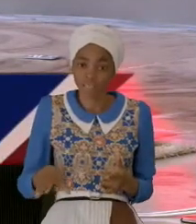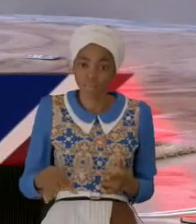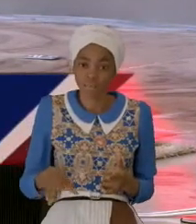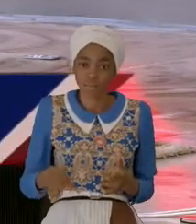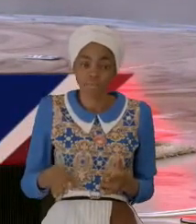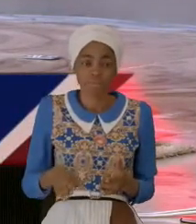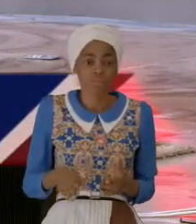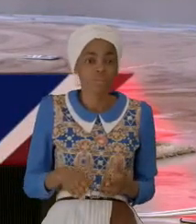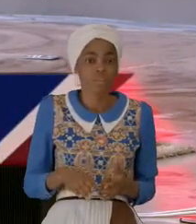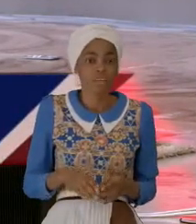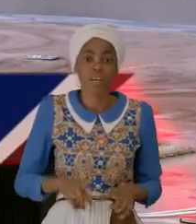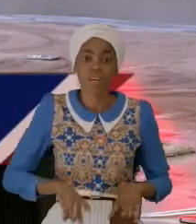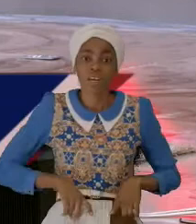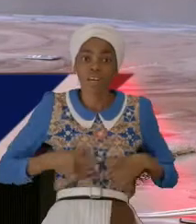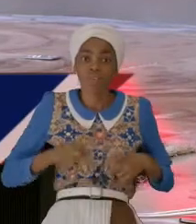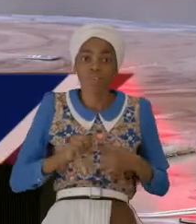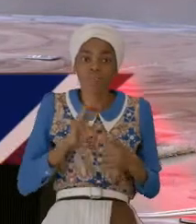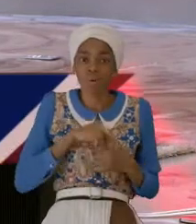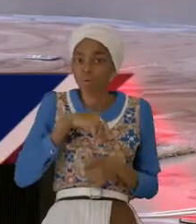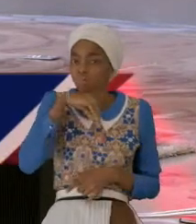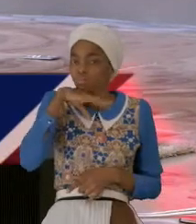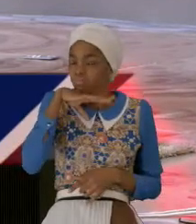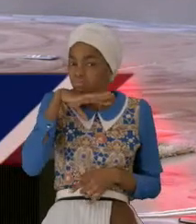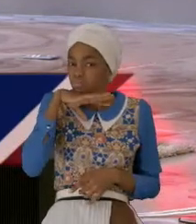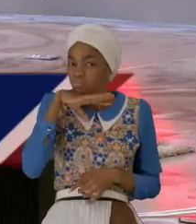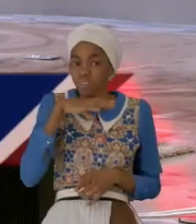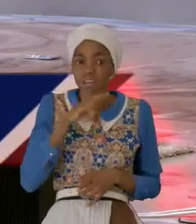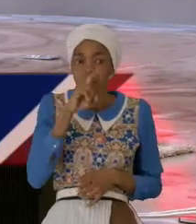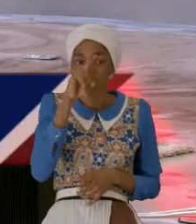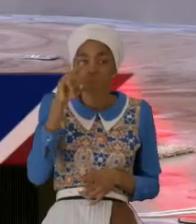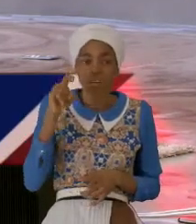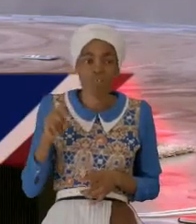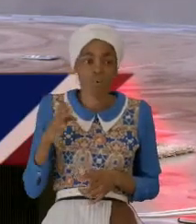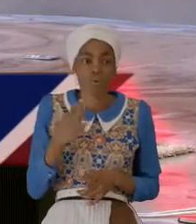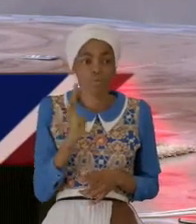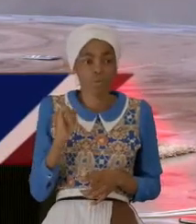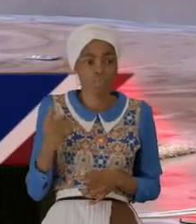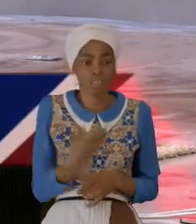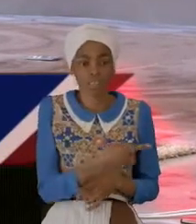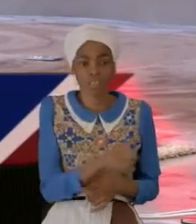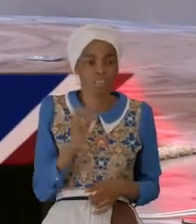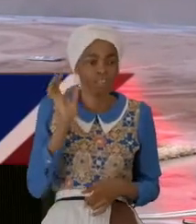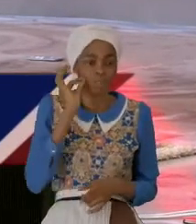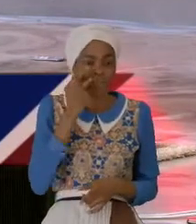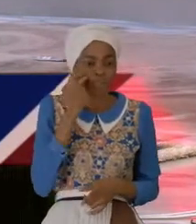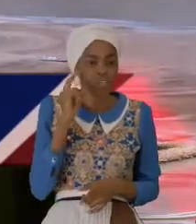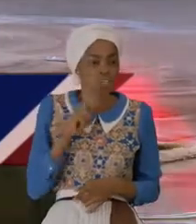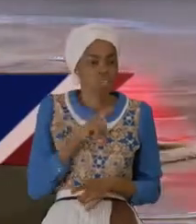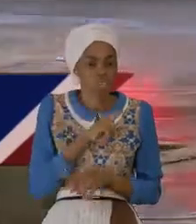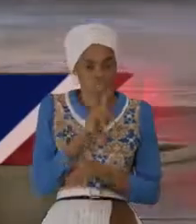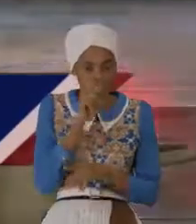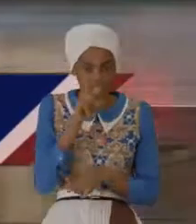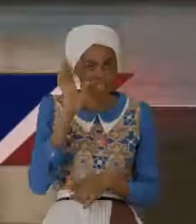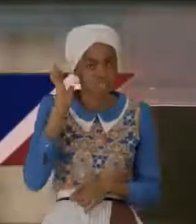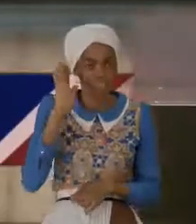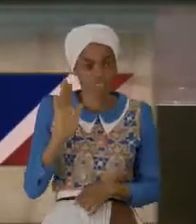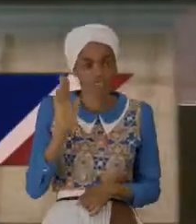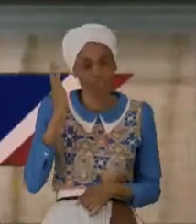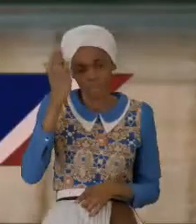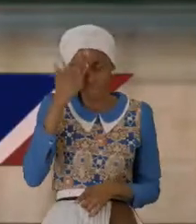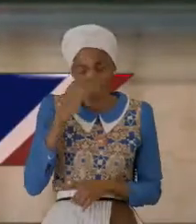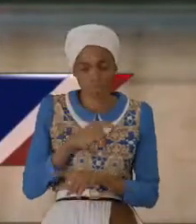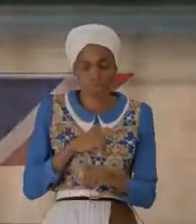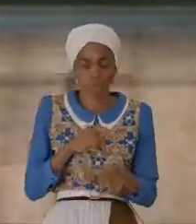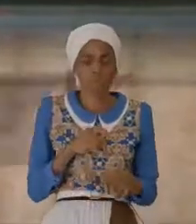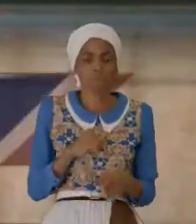Lively or rotching wherefore by their fruits you shall know them number two